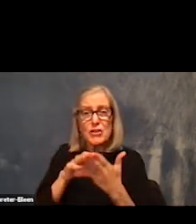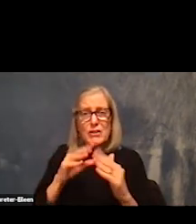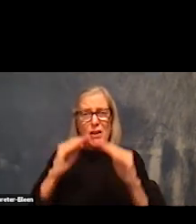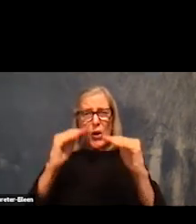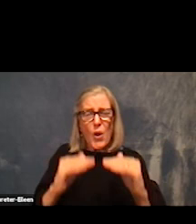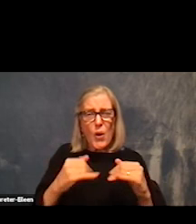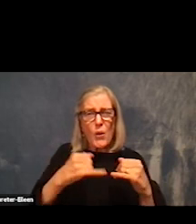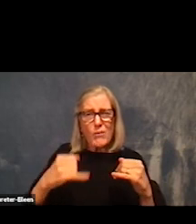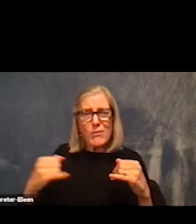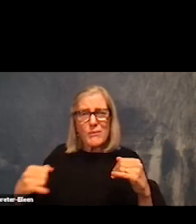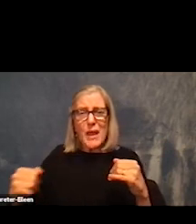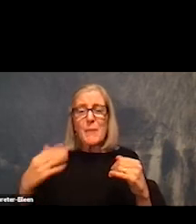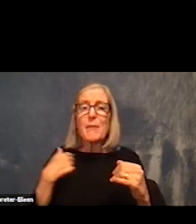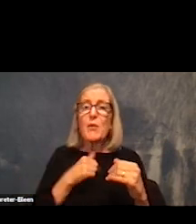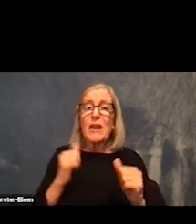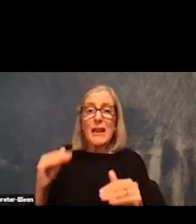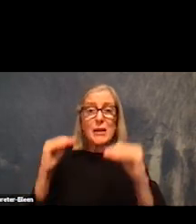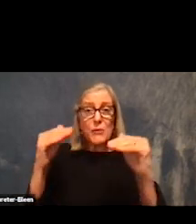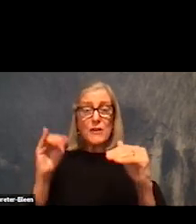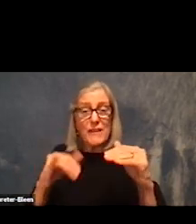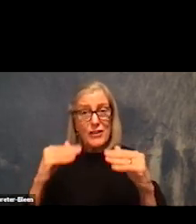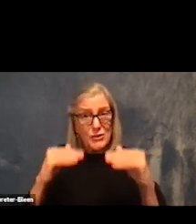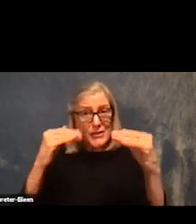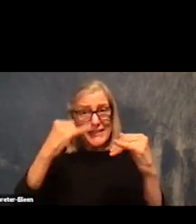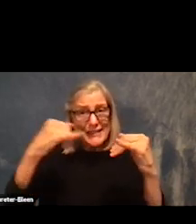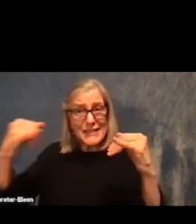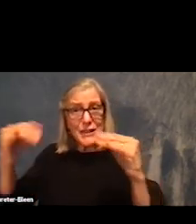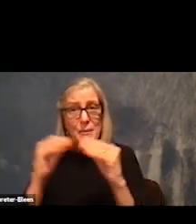I see no questions. Okay.